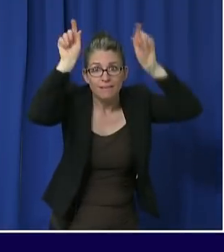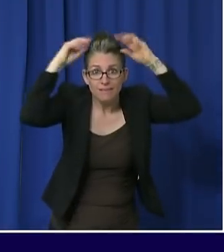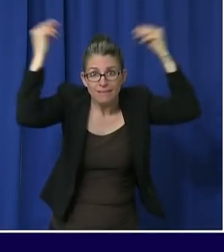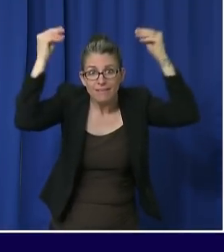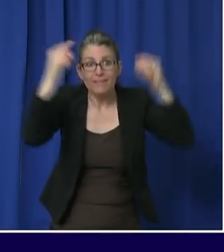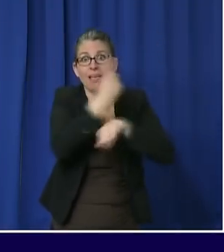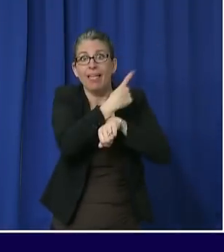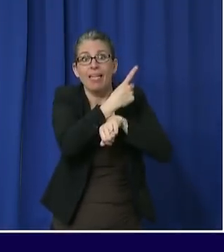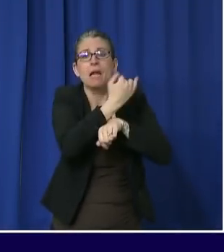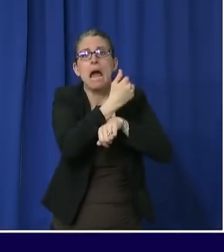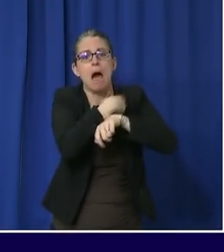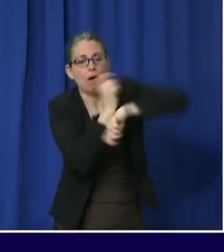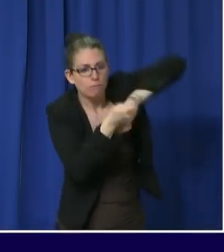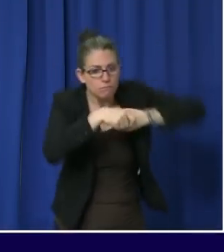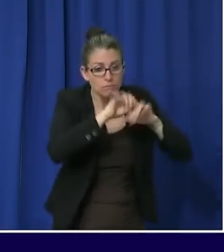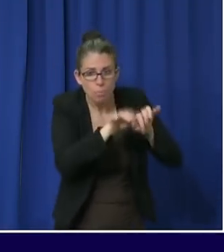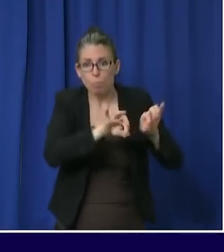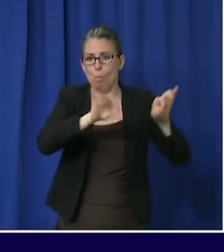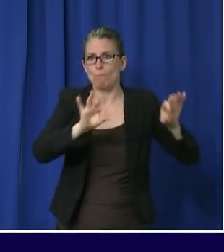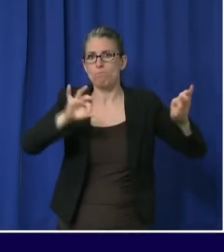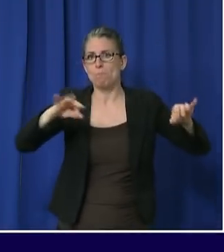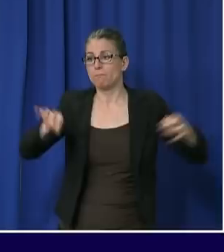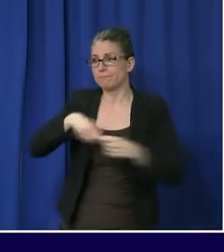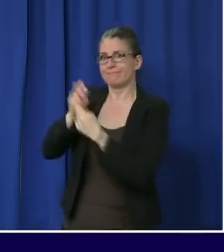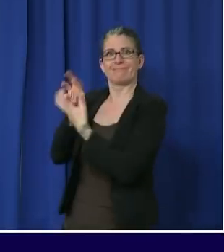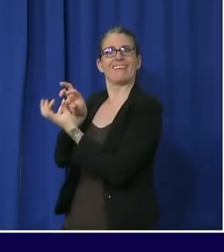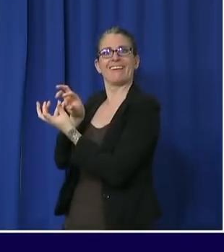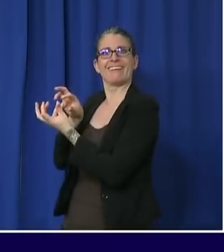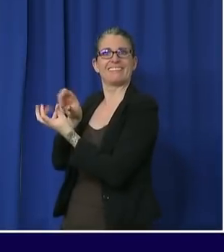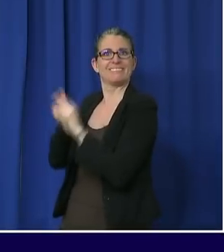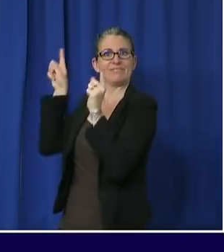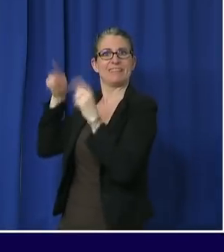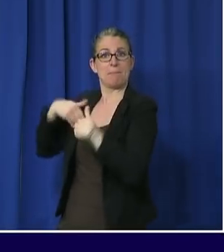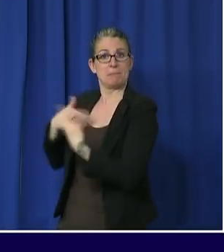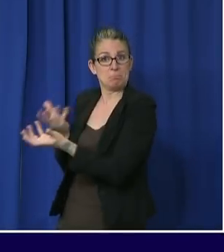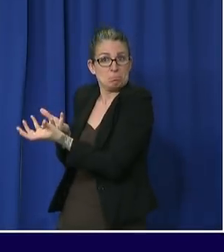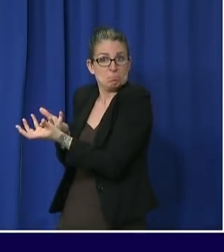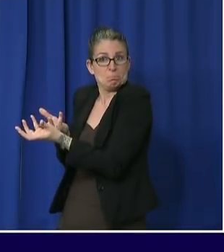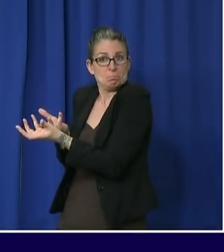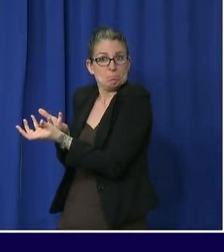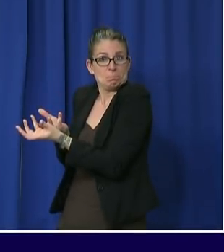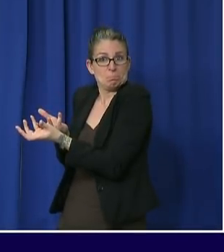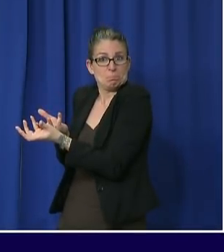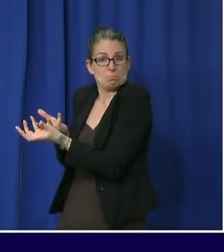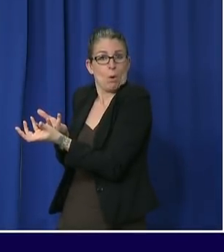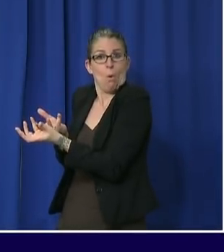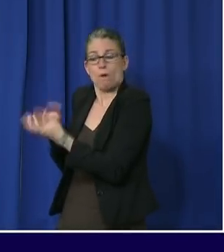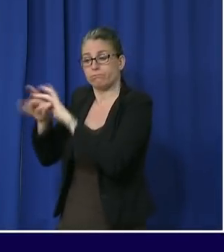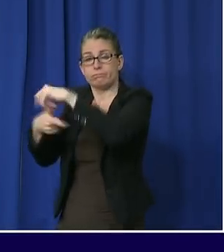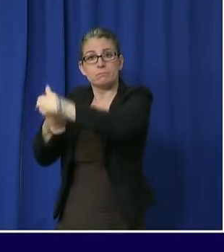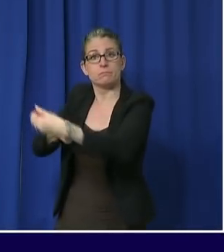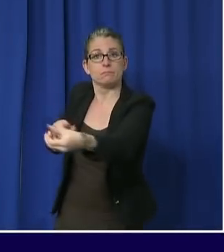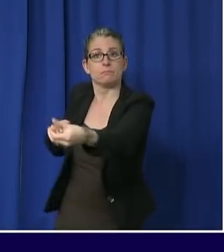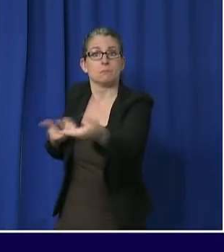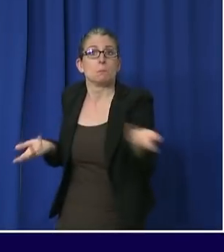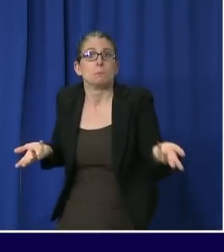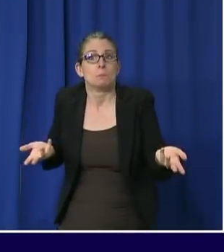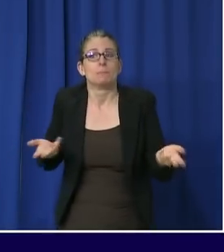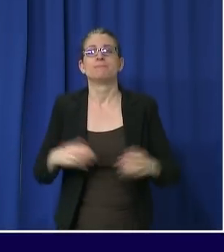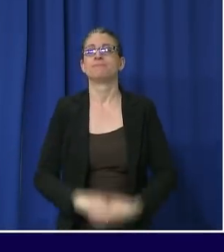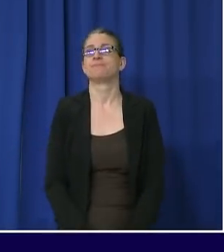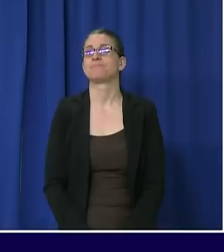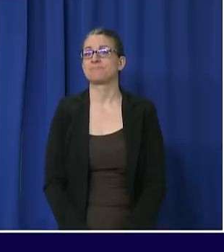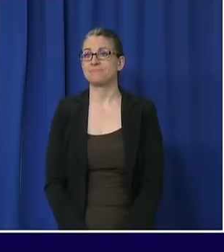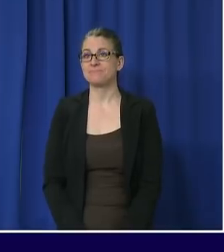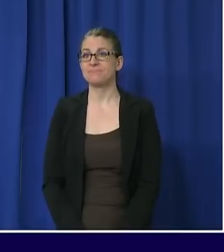was a pretty long answer, Megan, but I wanted to give you all the numbers there. I'm going to turn to Kate Koff over